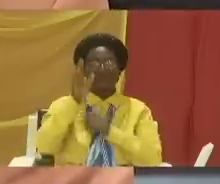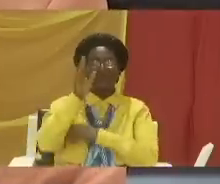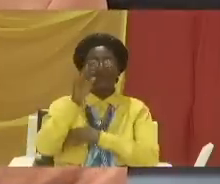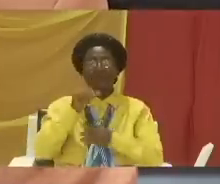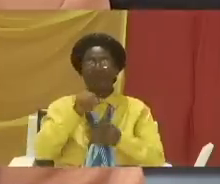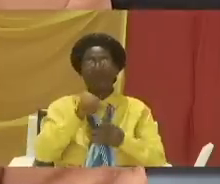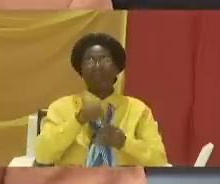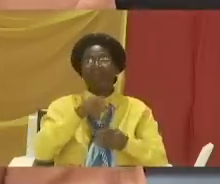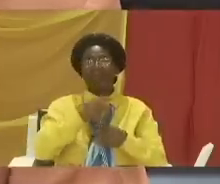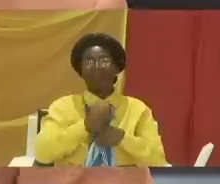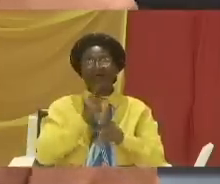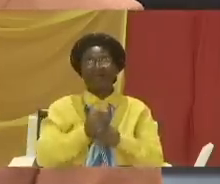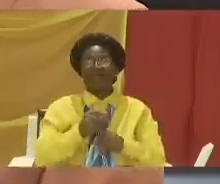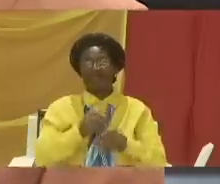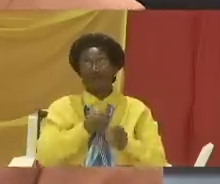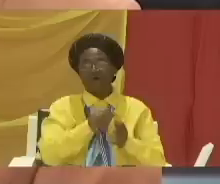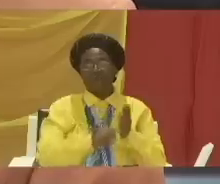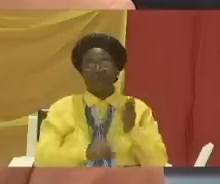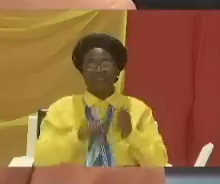blood.